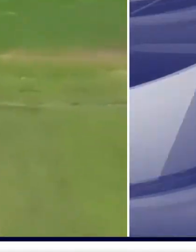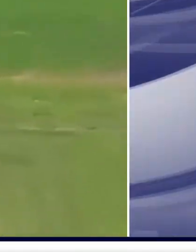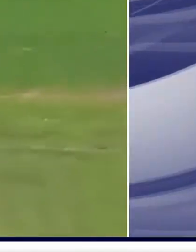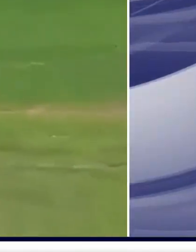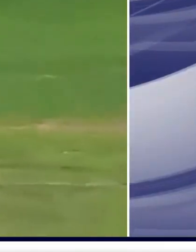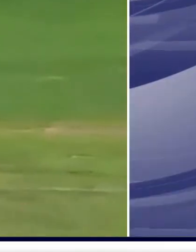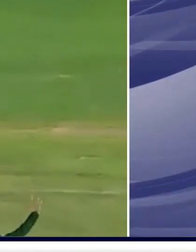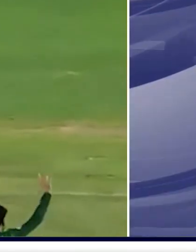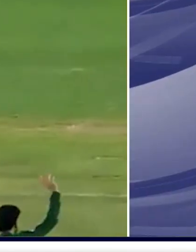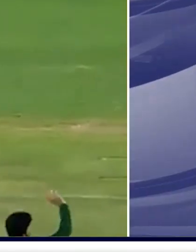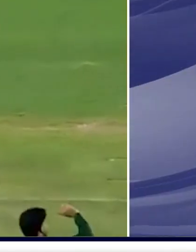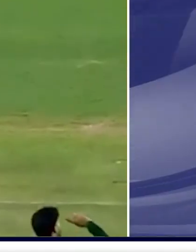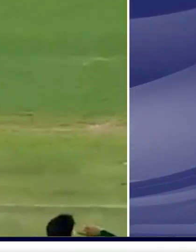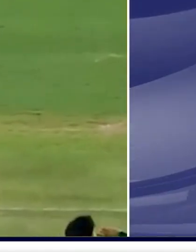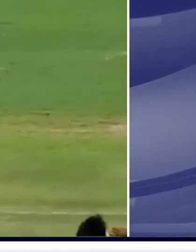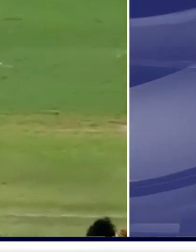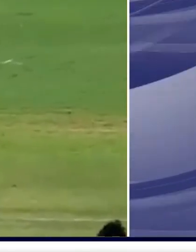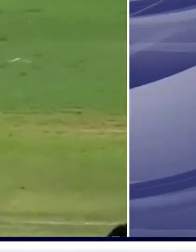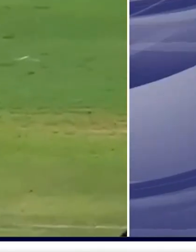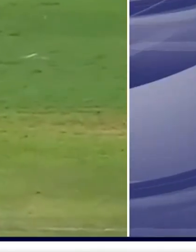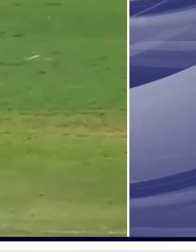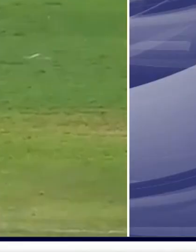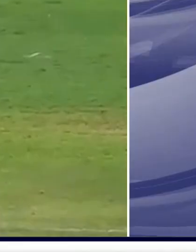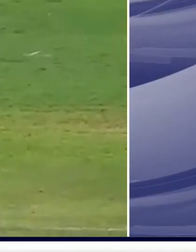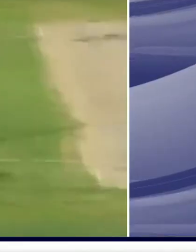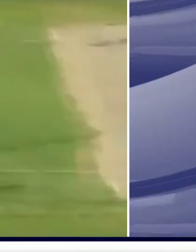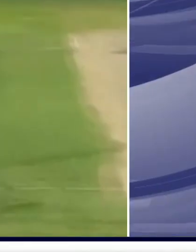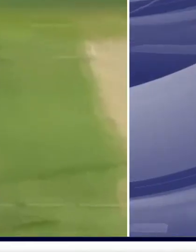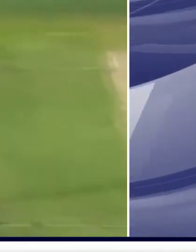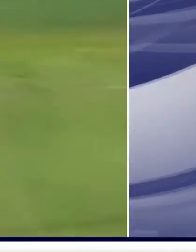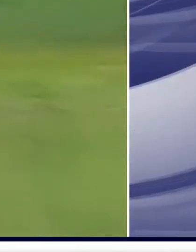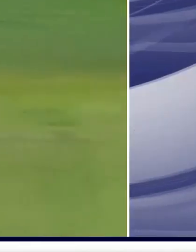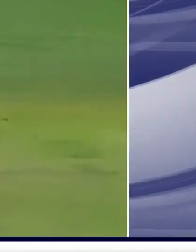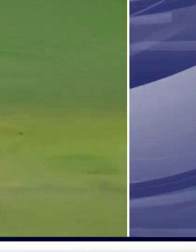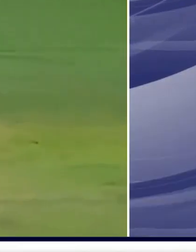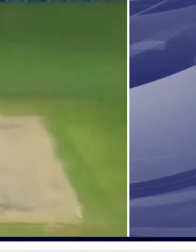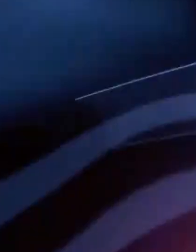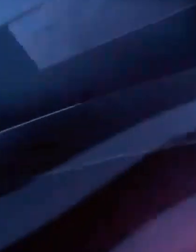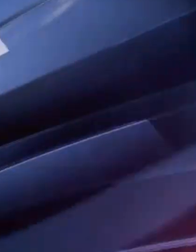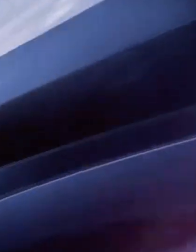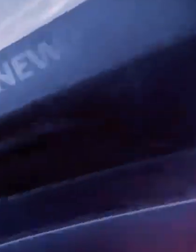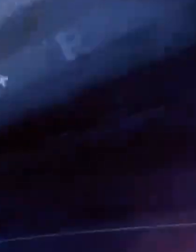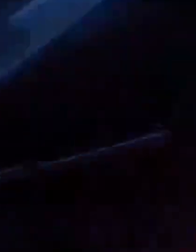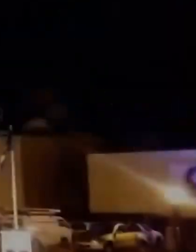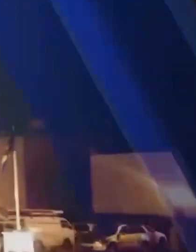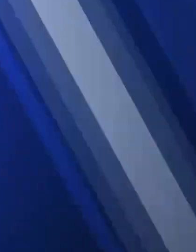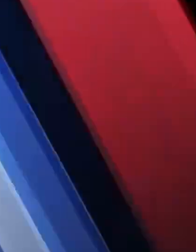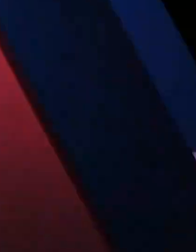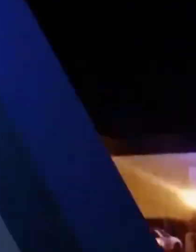in sports, the Windies T20 losing streak continues with their defeat to Pakistan.